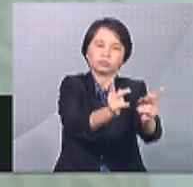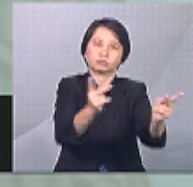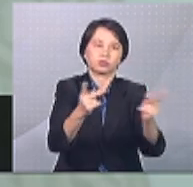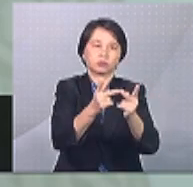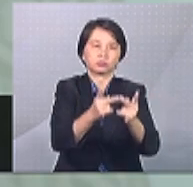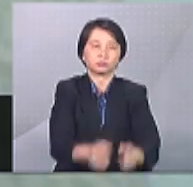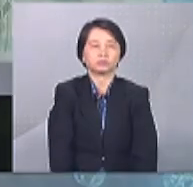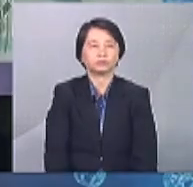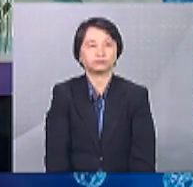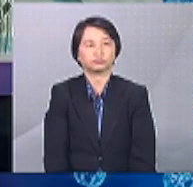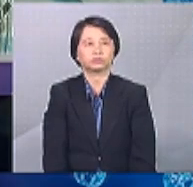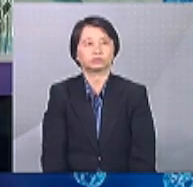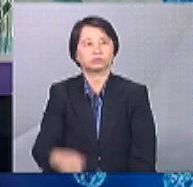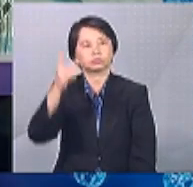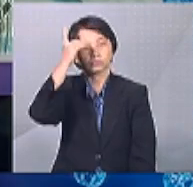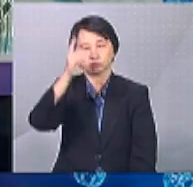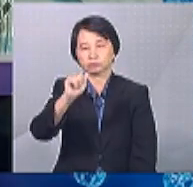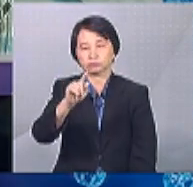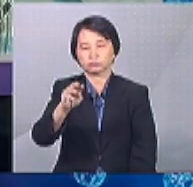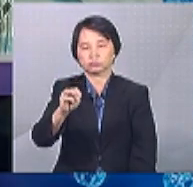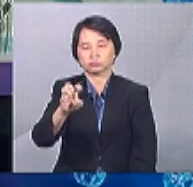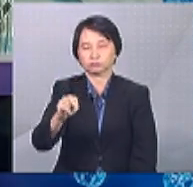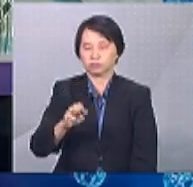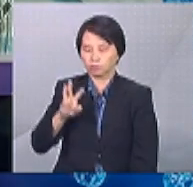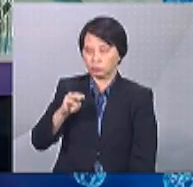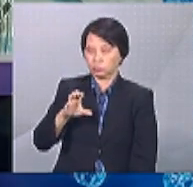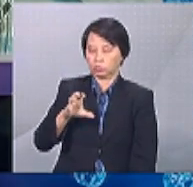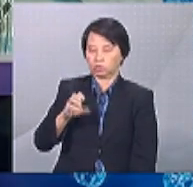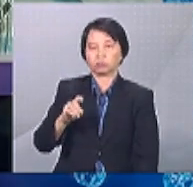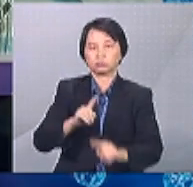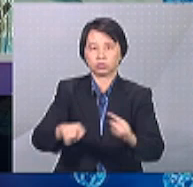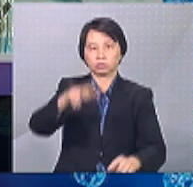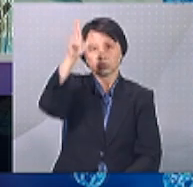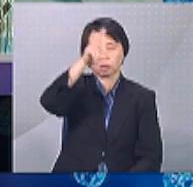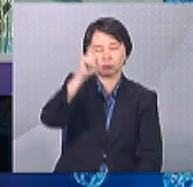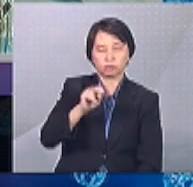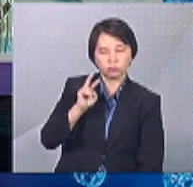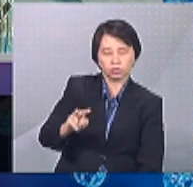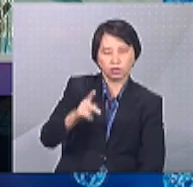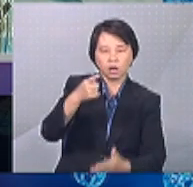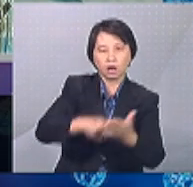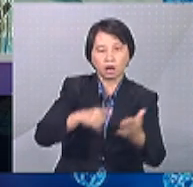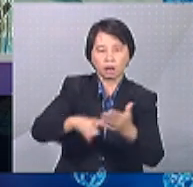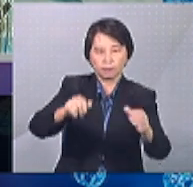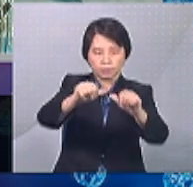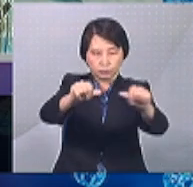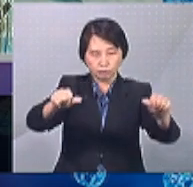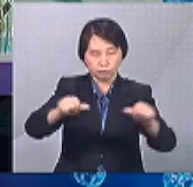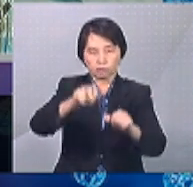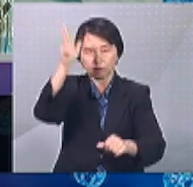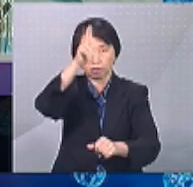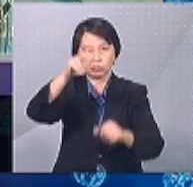Datuk Sri Asmi Ali said that the MCO may still be in place, but the government may have to see what are the areas that the government